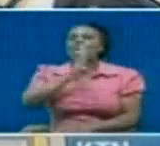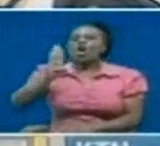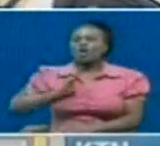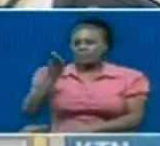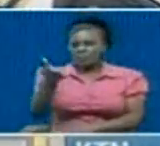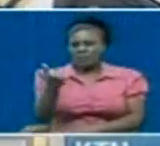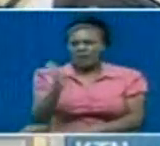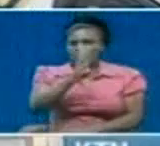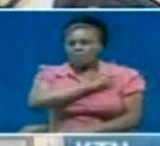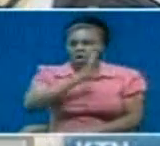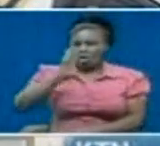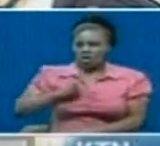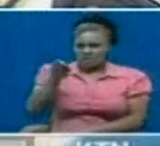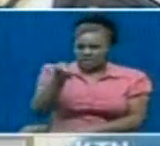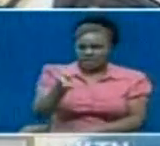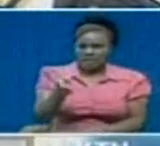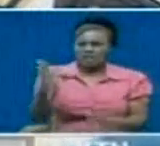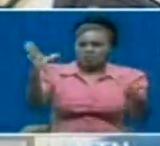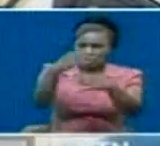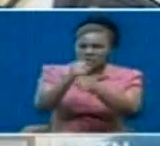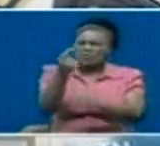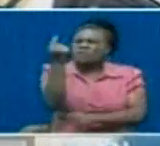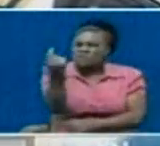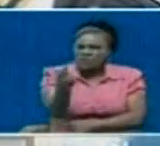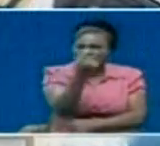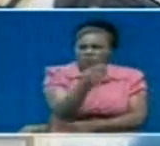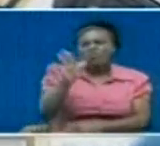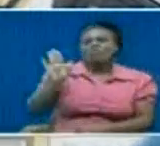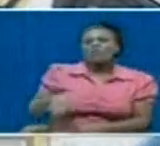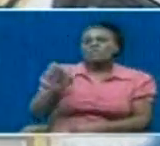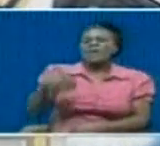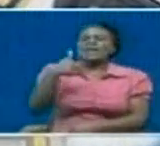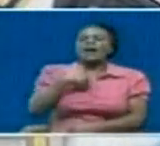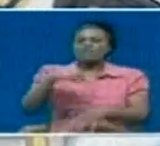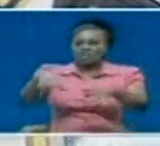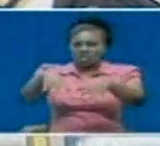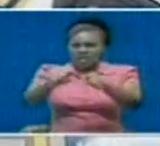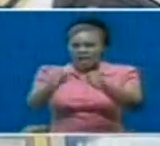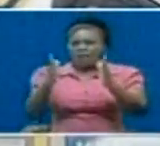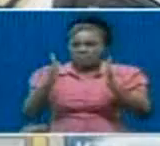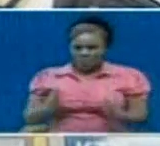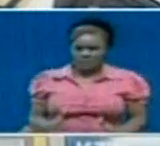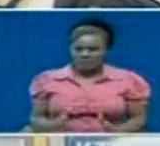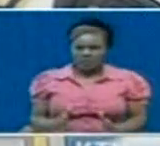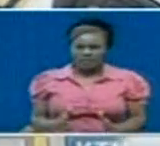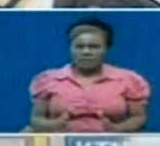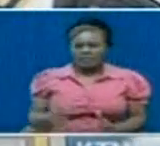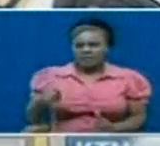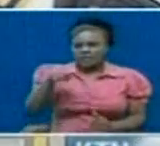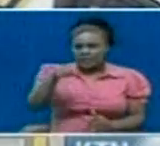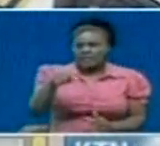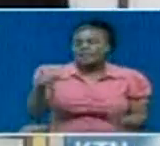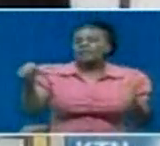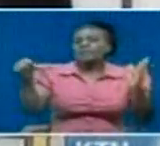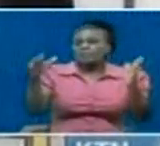The boards of the listed companies have very few ladies who are chairperson. The number is actually